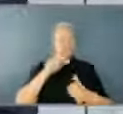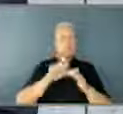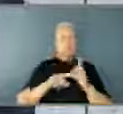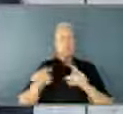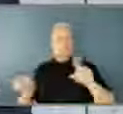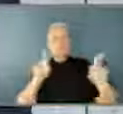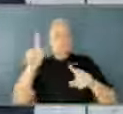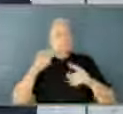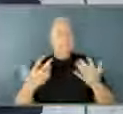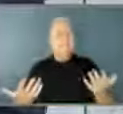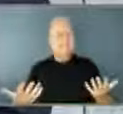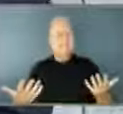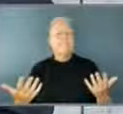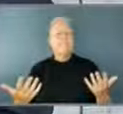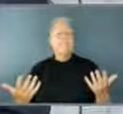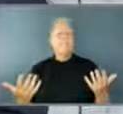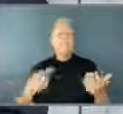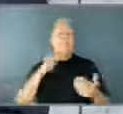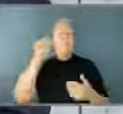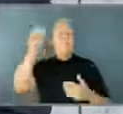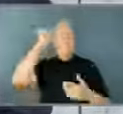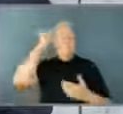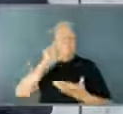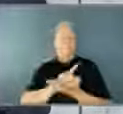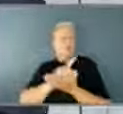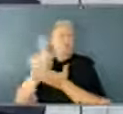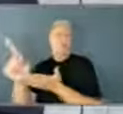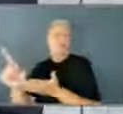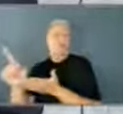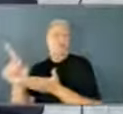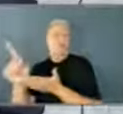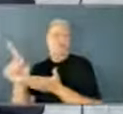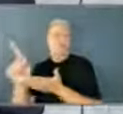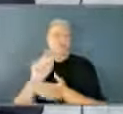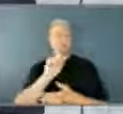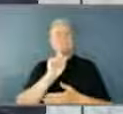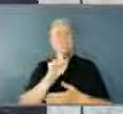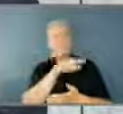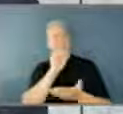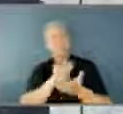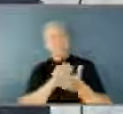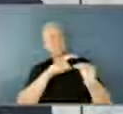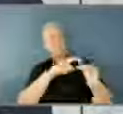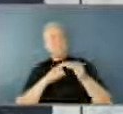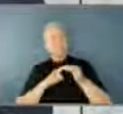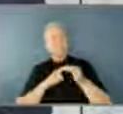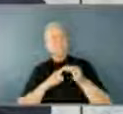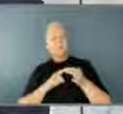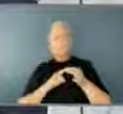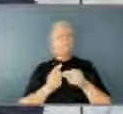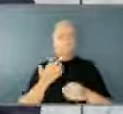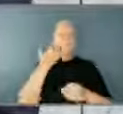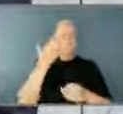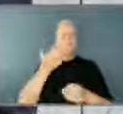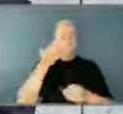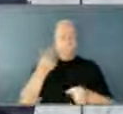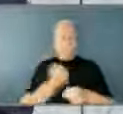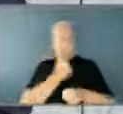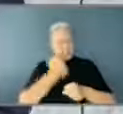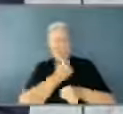that will be answered. But beyond that, you make a good point about sovereign capability when it comes to the production